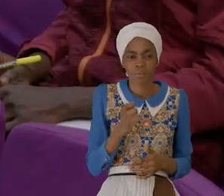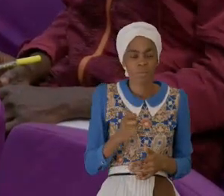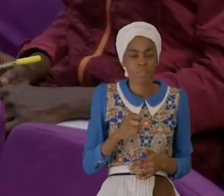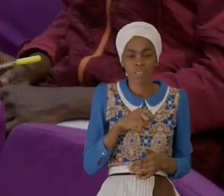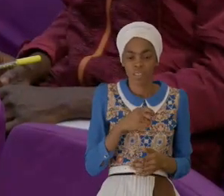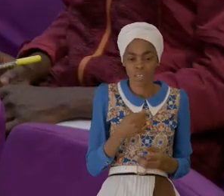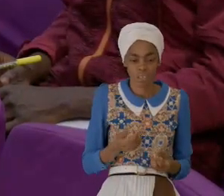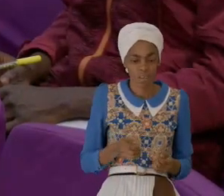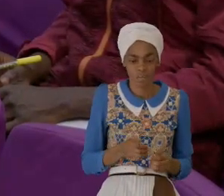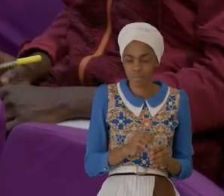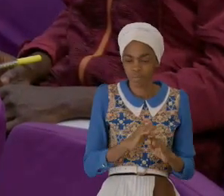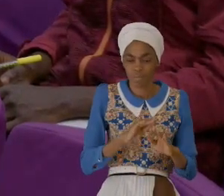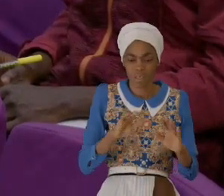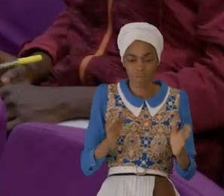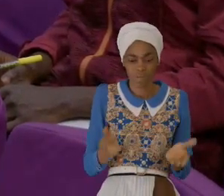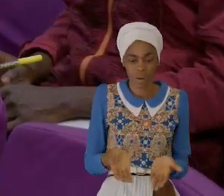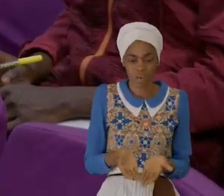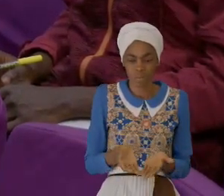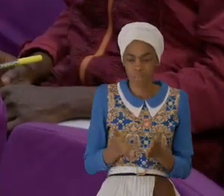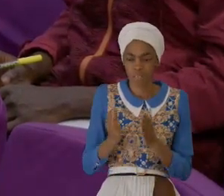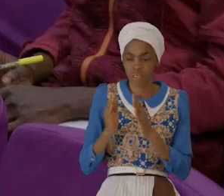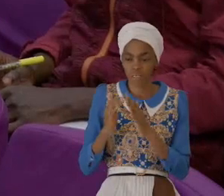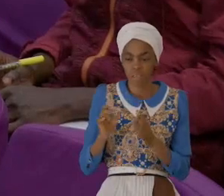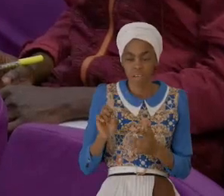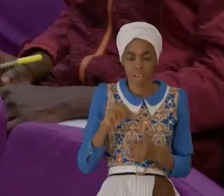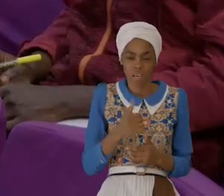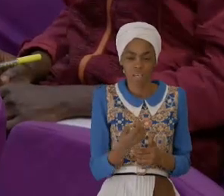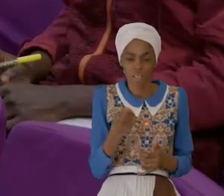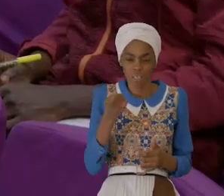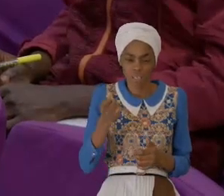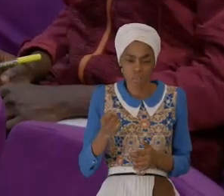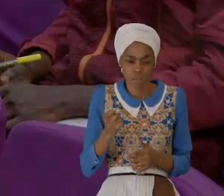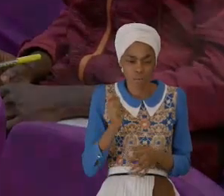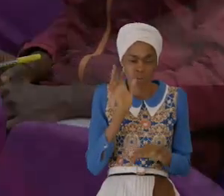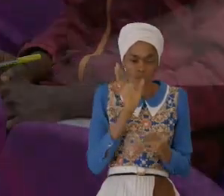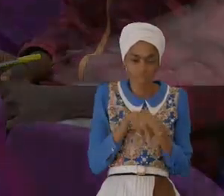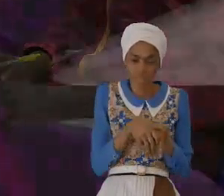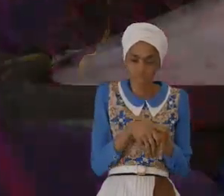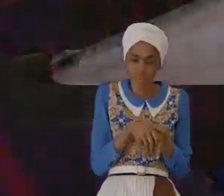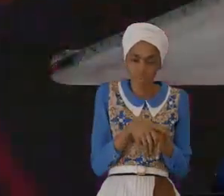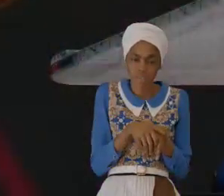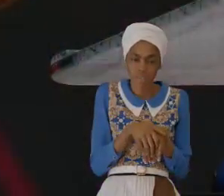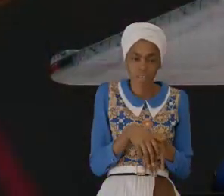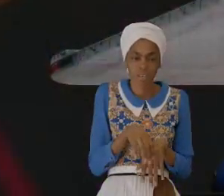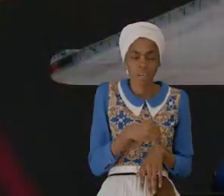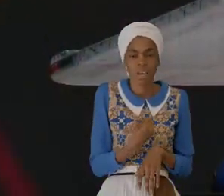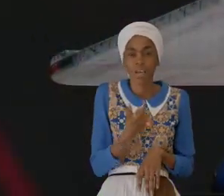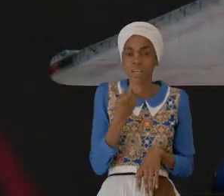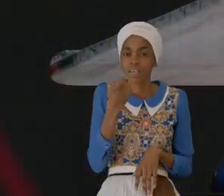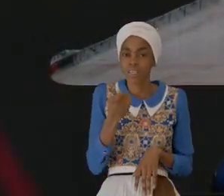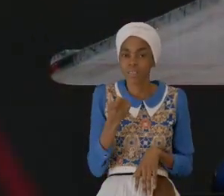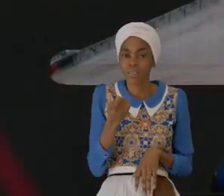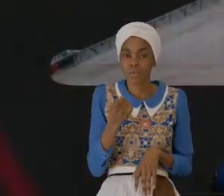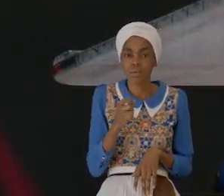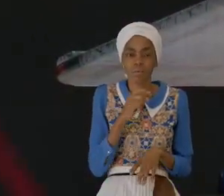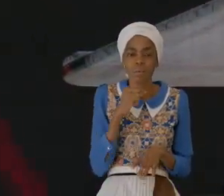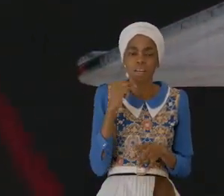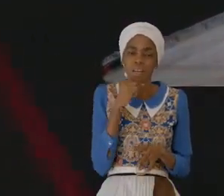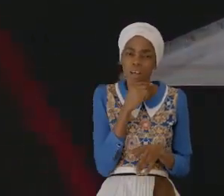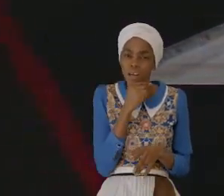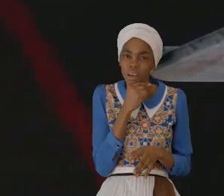defilement, any little hypocrisy, any little insincerity, any